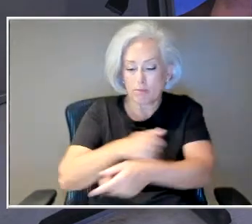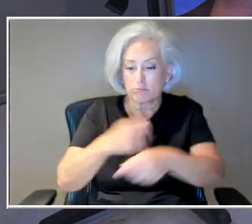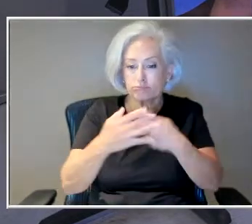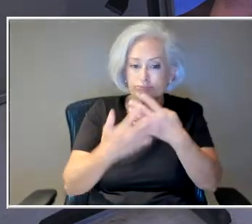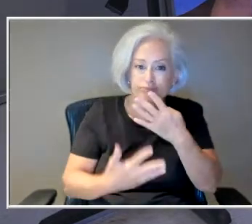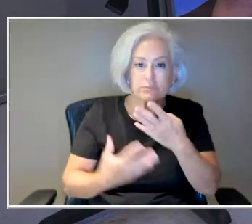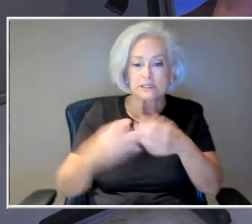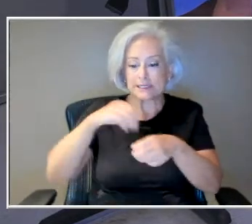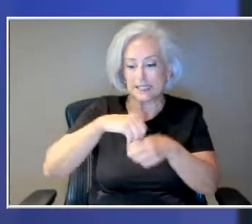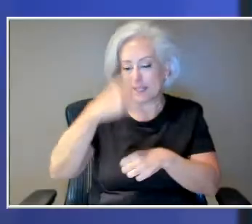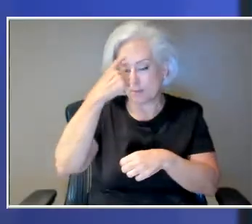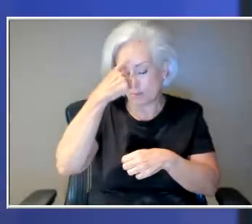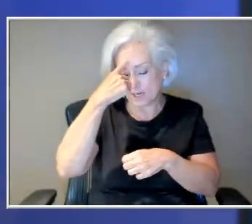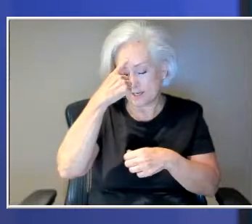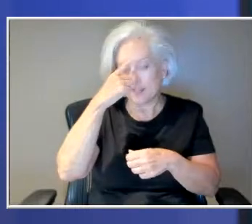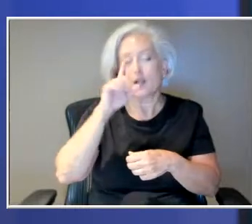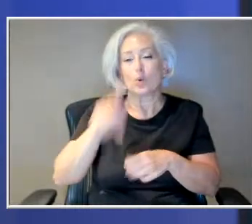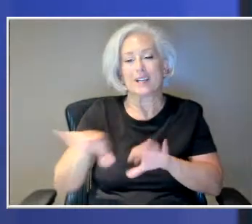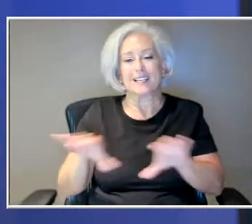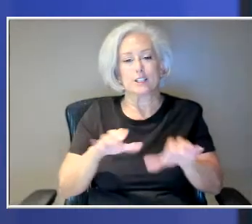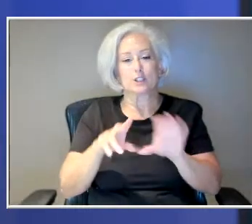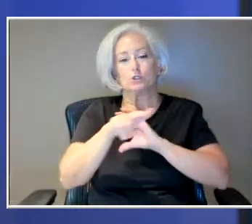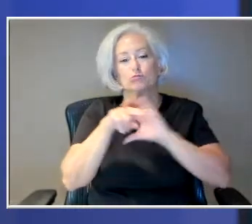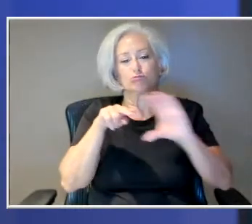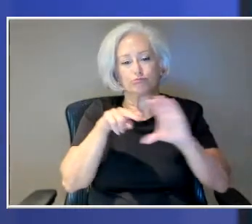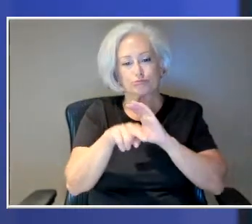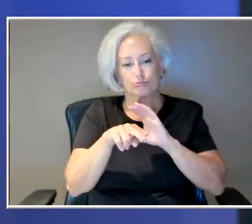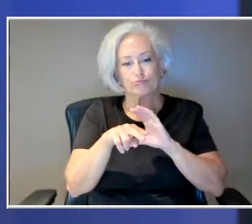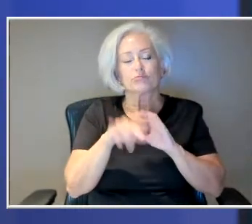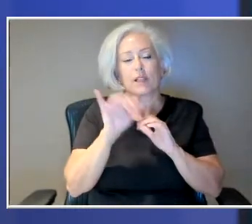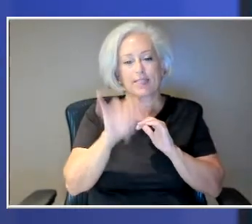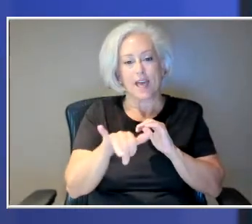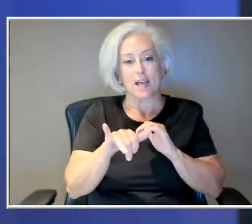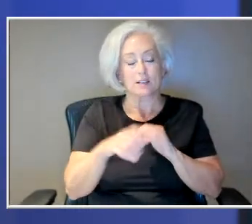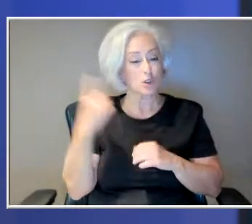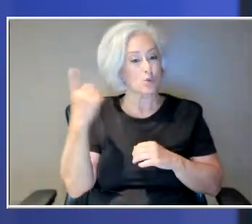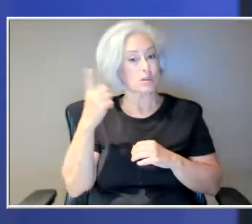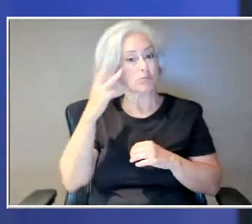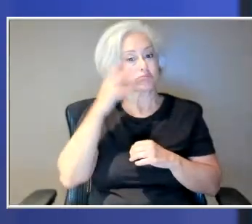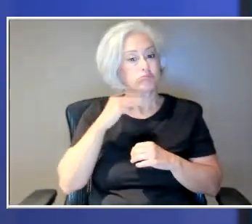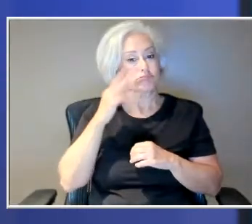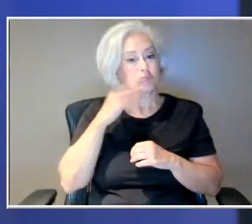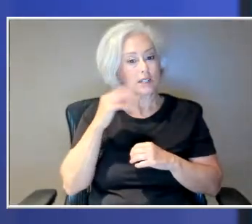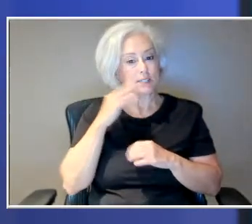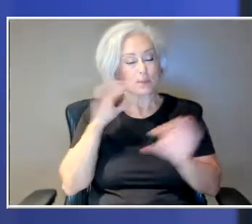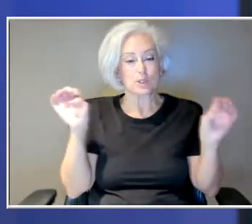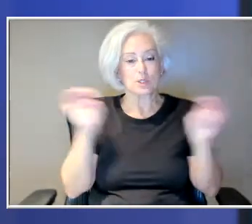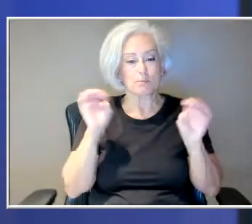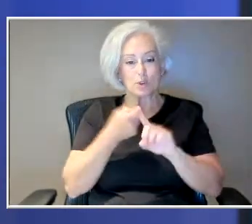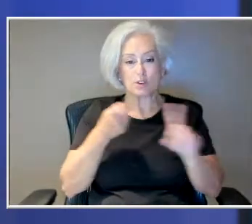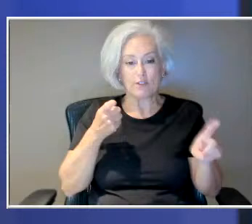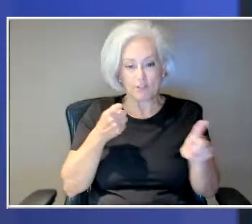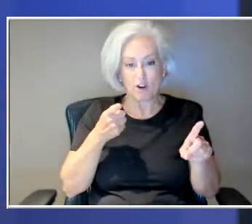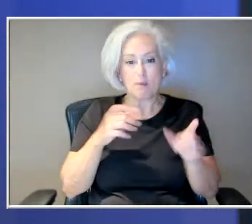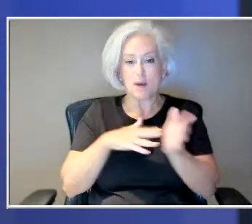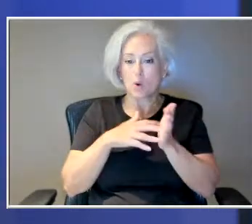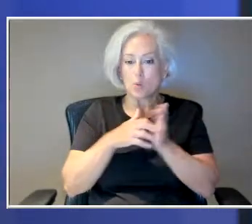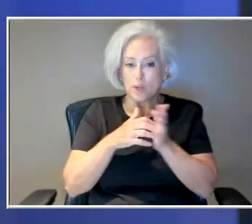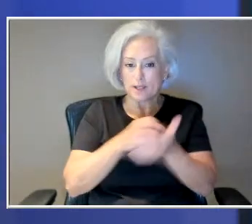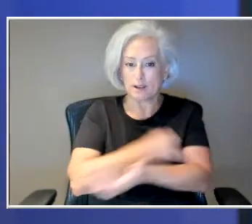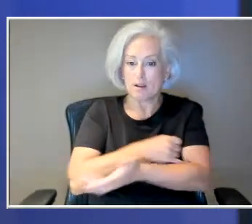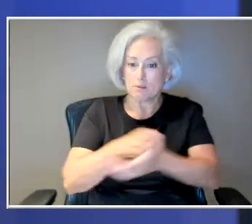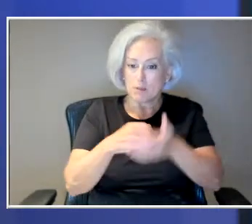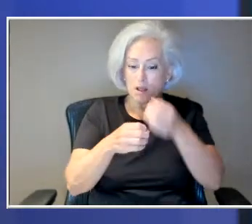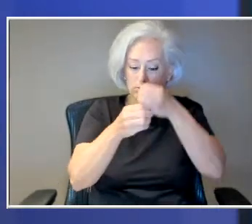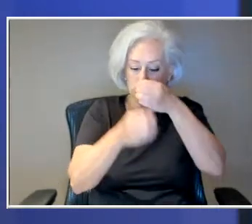imaging studies. So somebody that does experience an emergency from an aneurysm is statistically more likely than the next person to